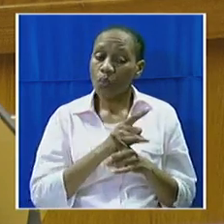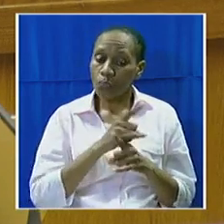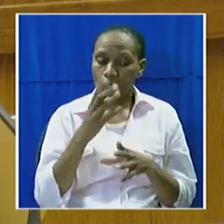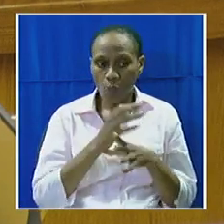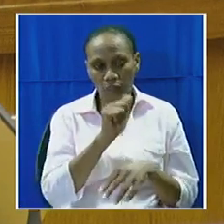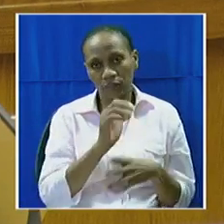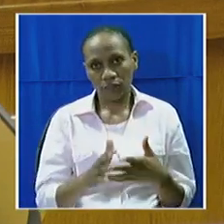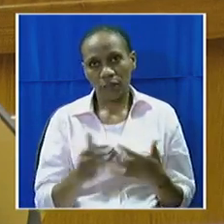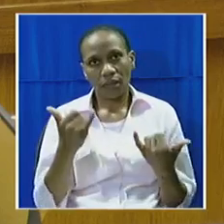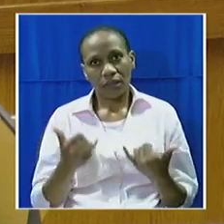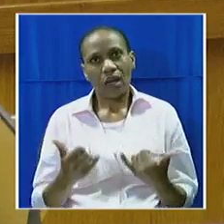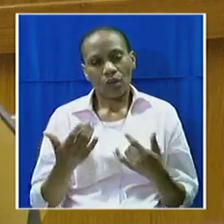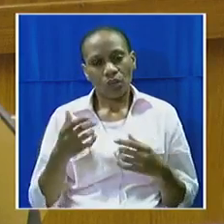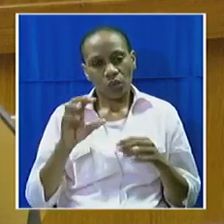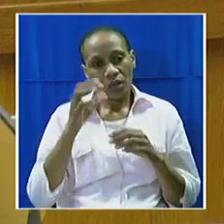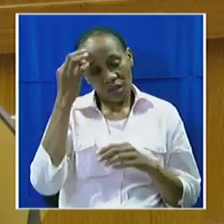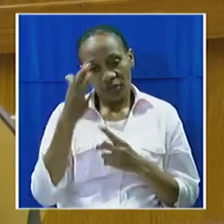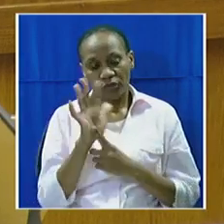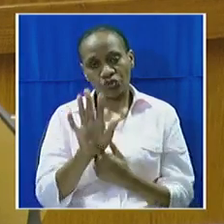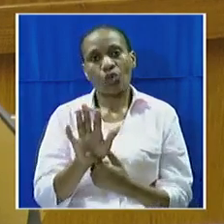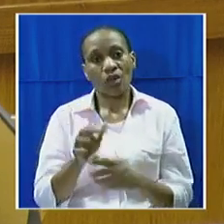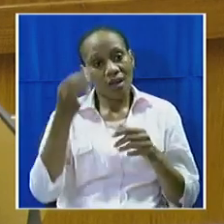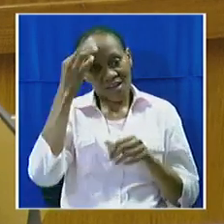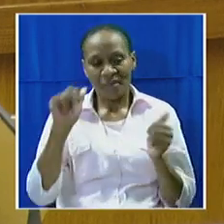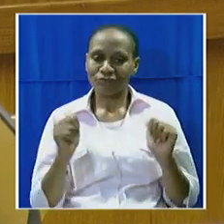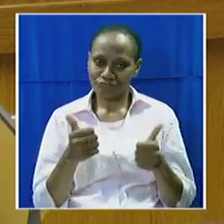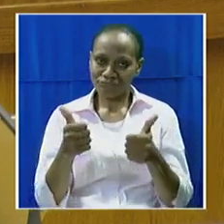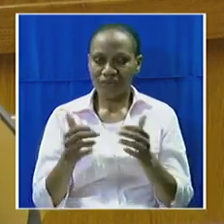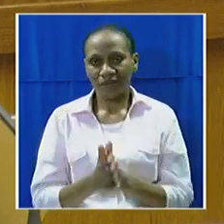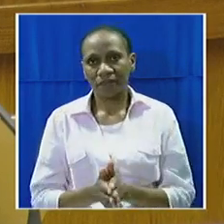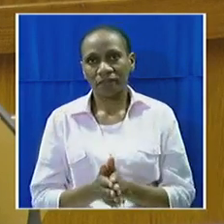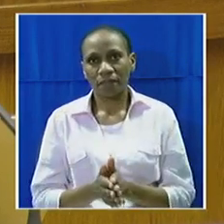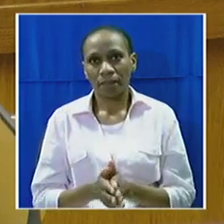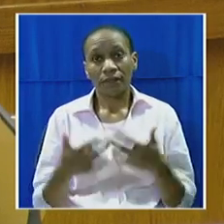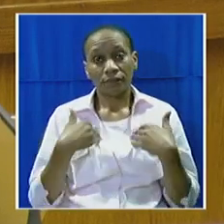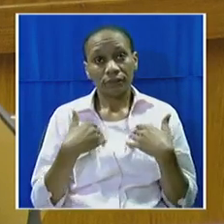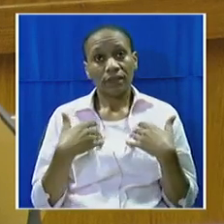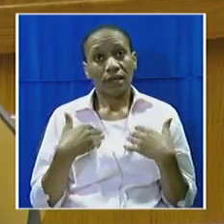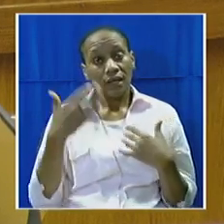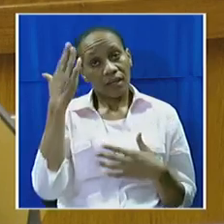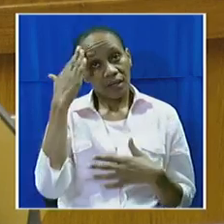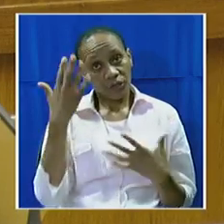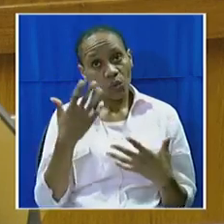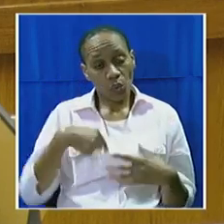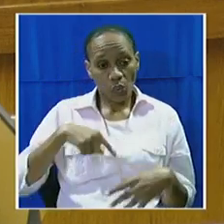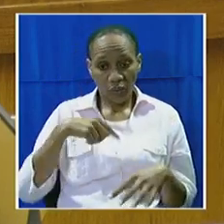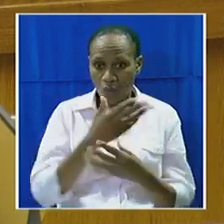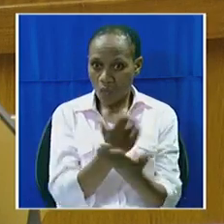and demonstrate the state of readiness. These, I know collectively we have been